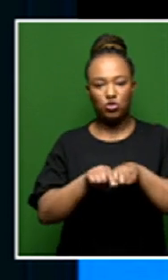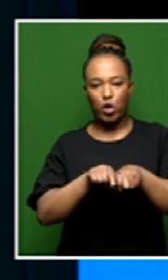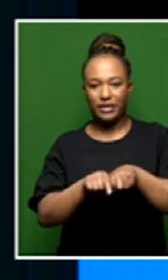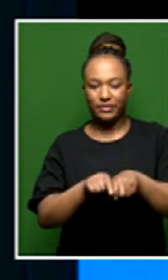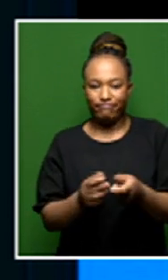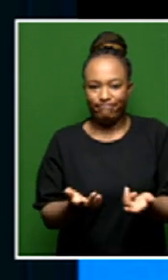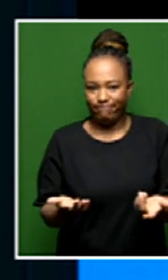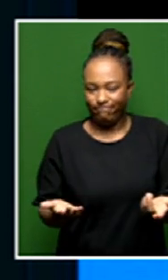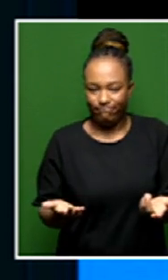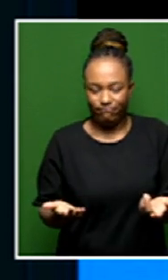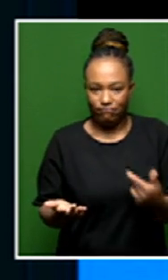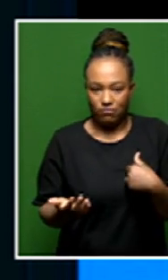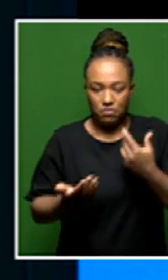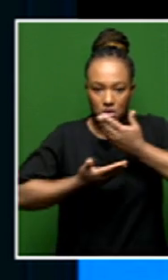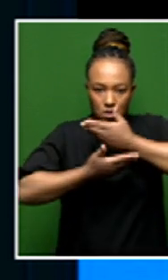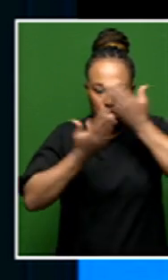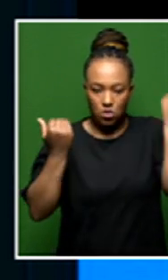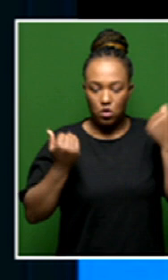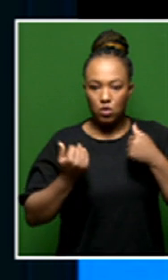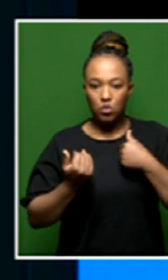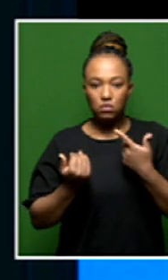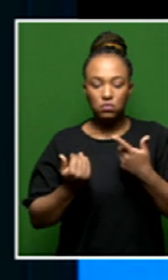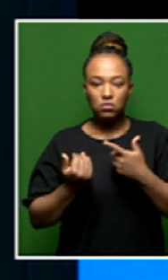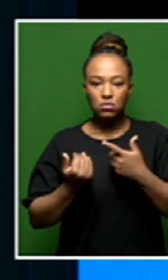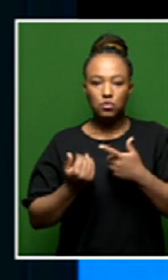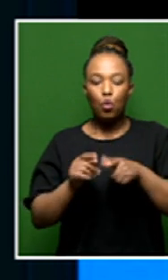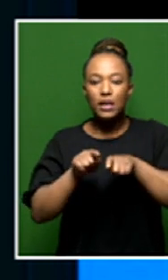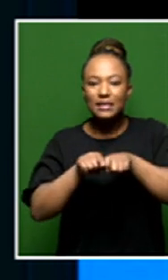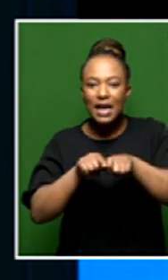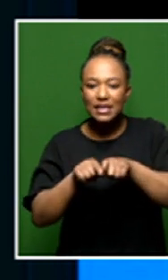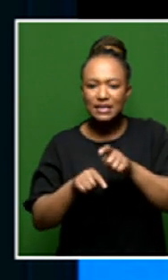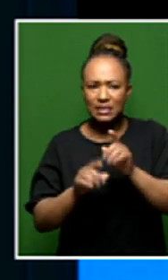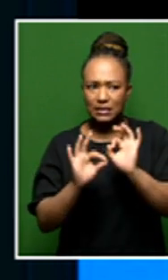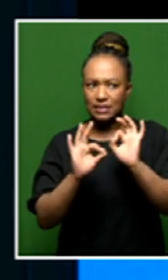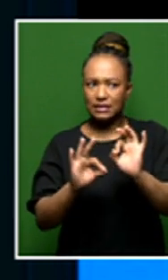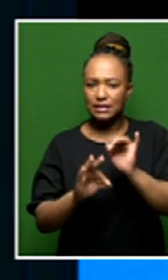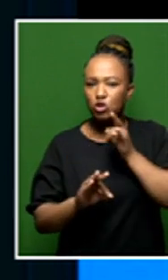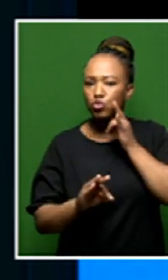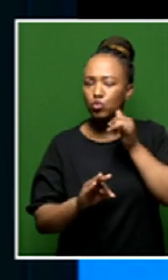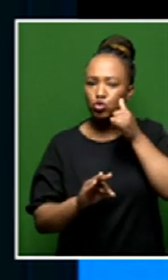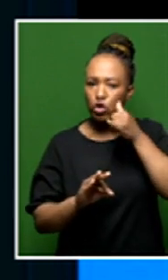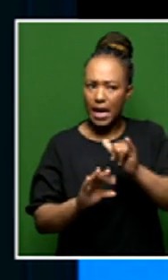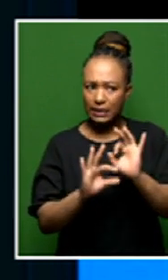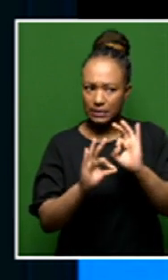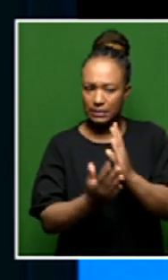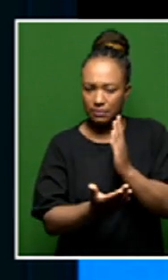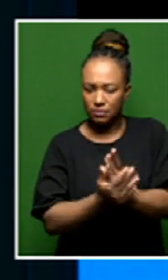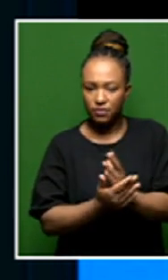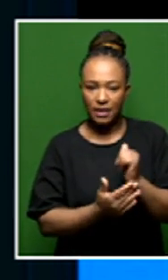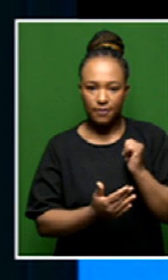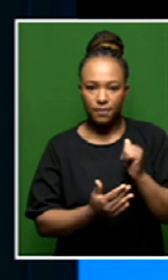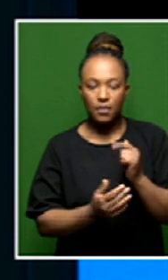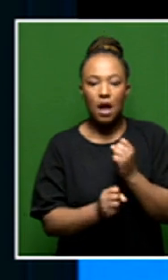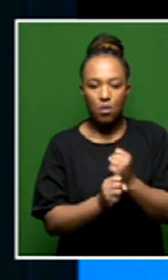I don't know how to check the veracity of the test that was provided to me yesterday, but I will ensure that I get my